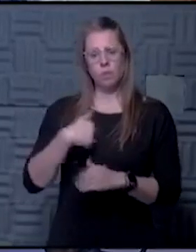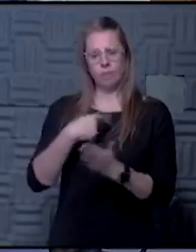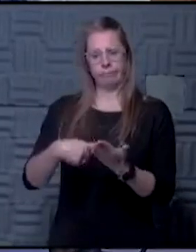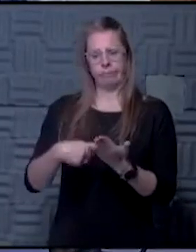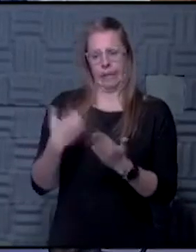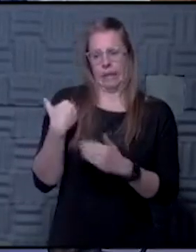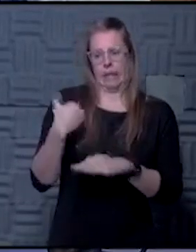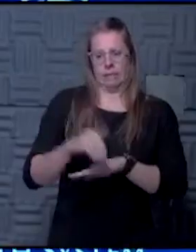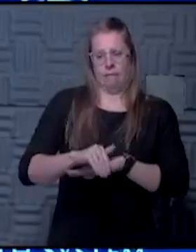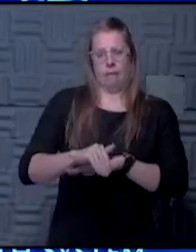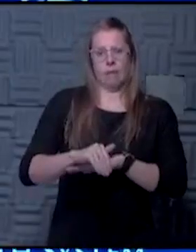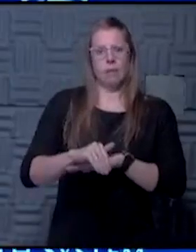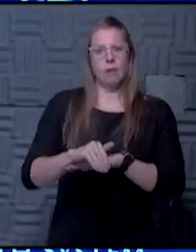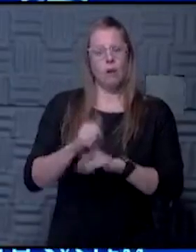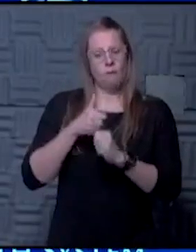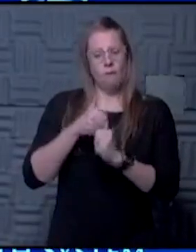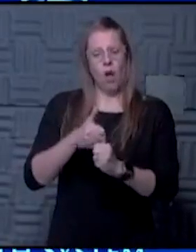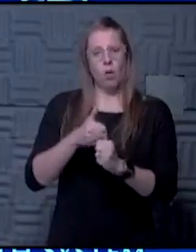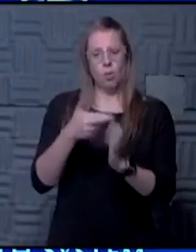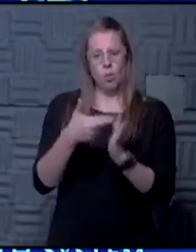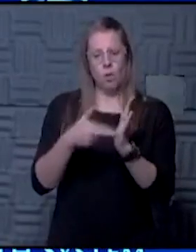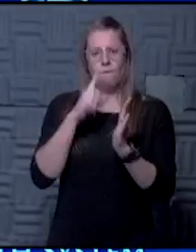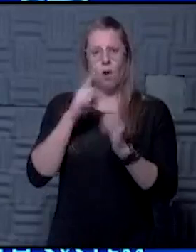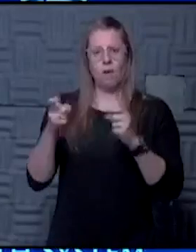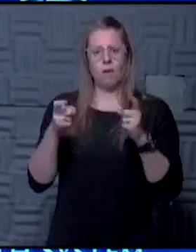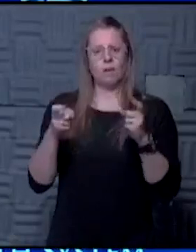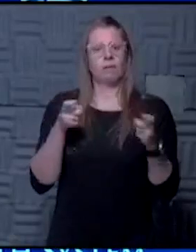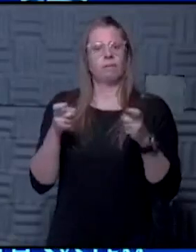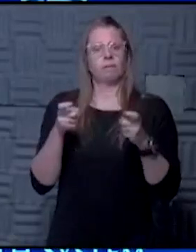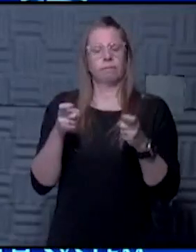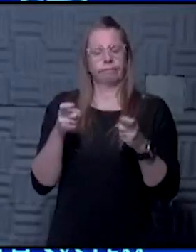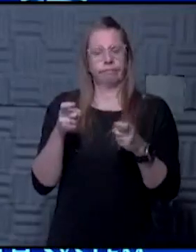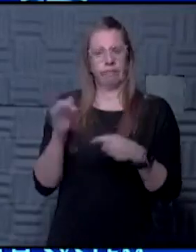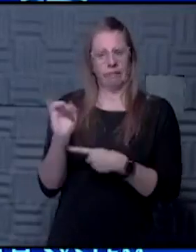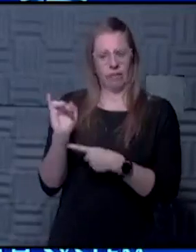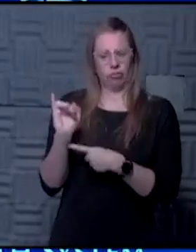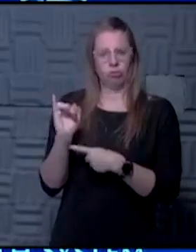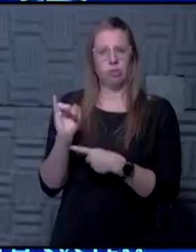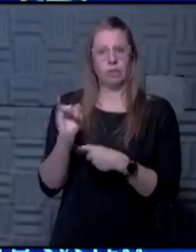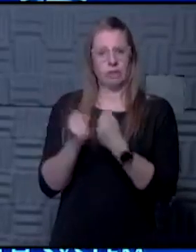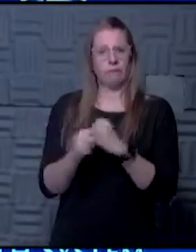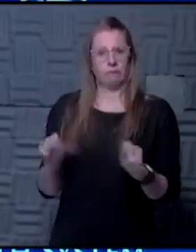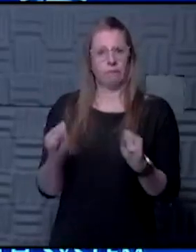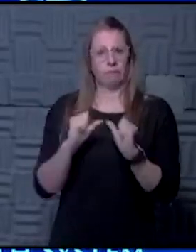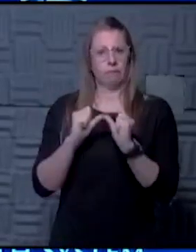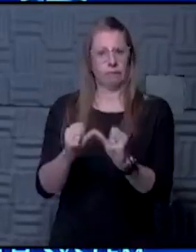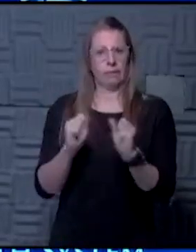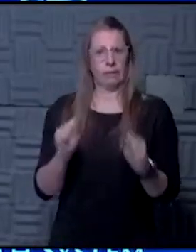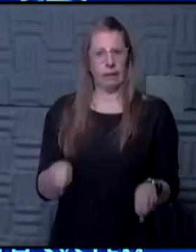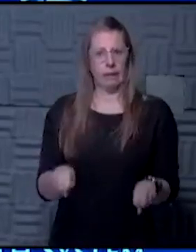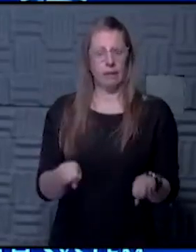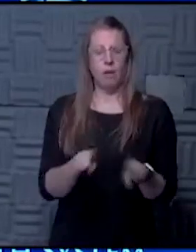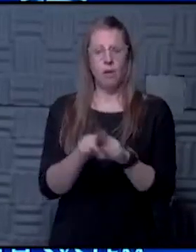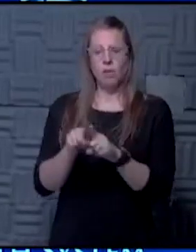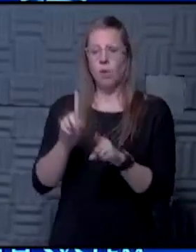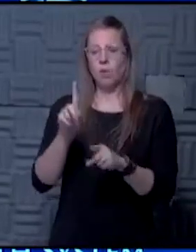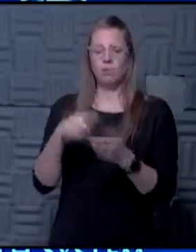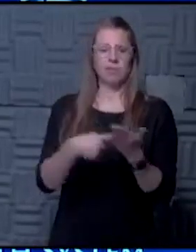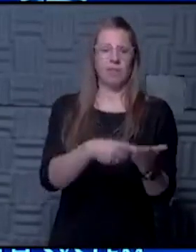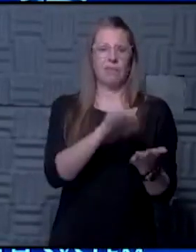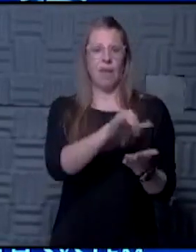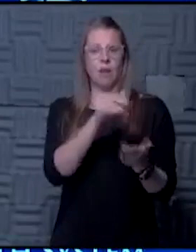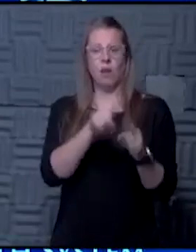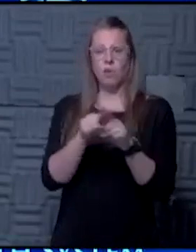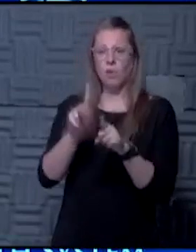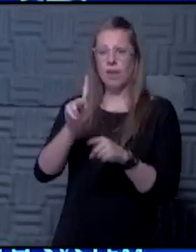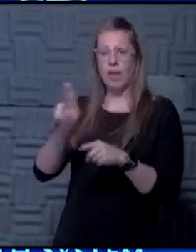last night. When you follow the rules of infection control, you really can stay safe. And we're going to talk a little bit more about that and the KU reopening and how well